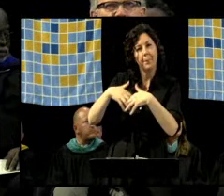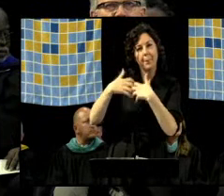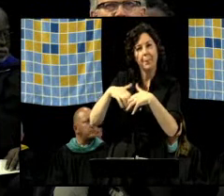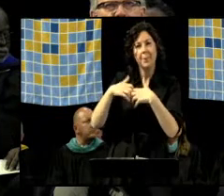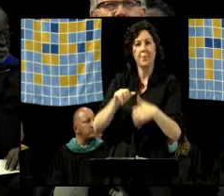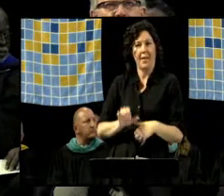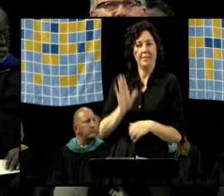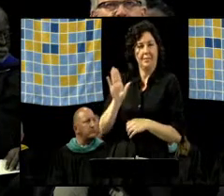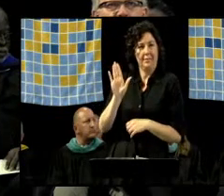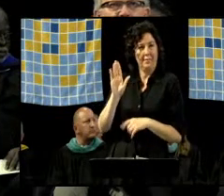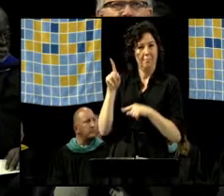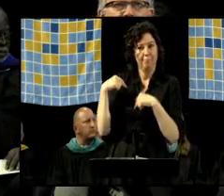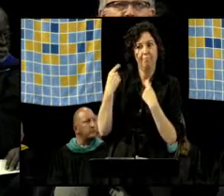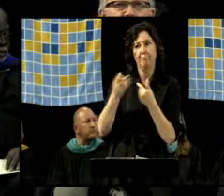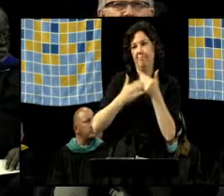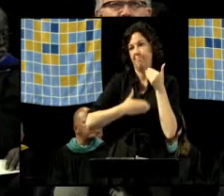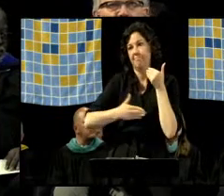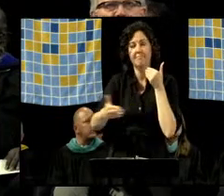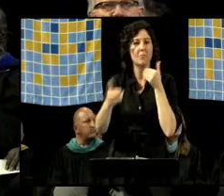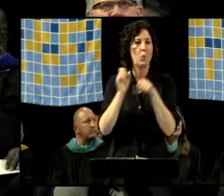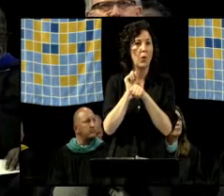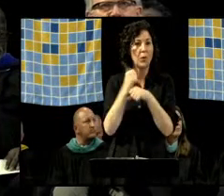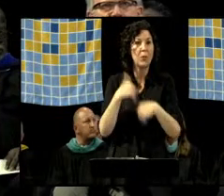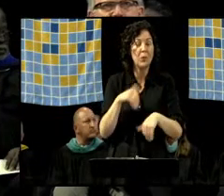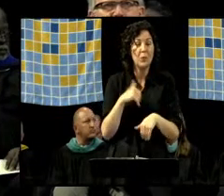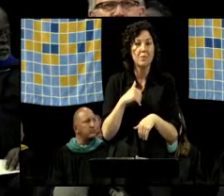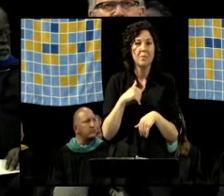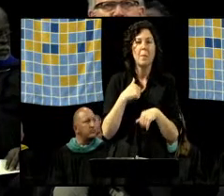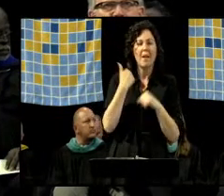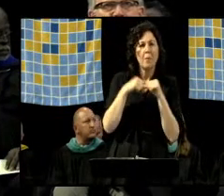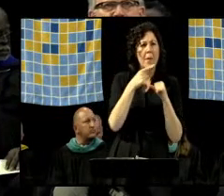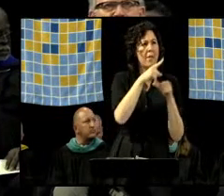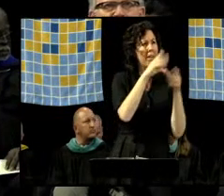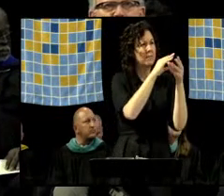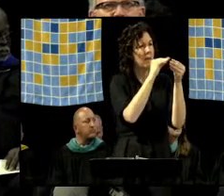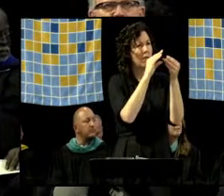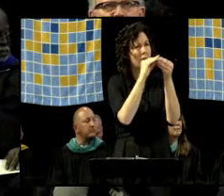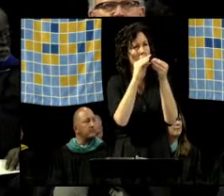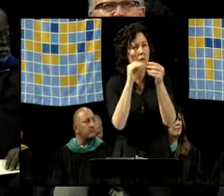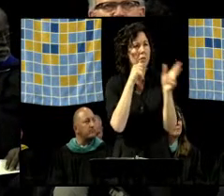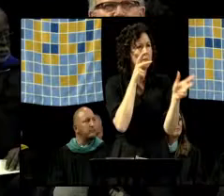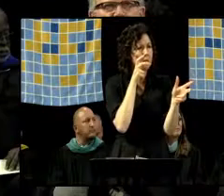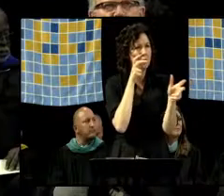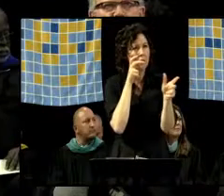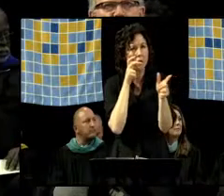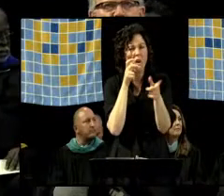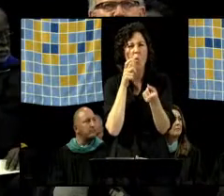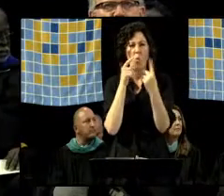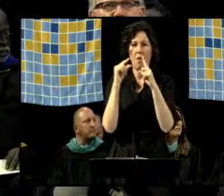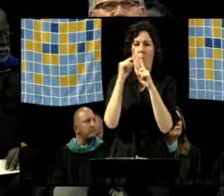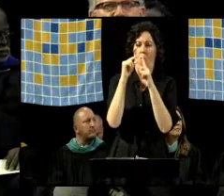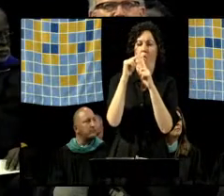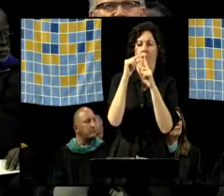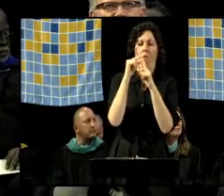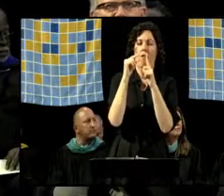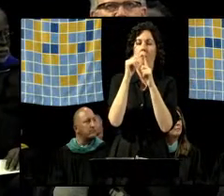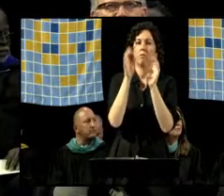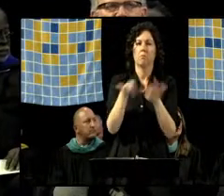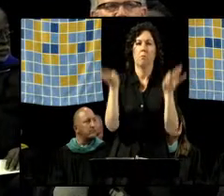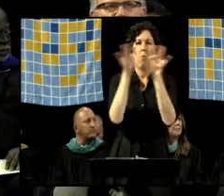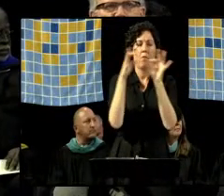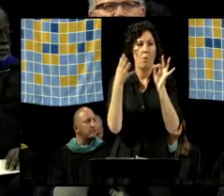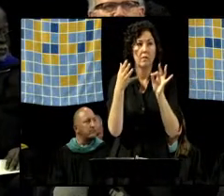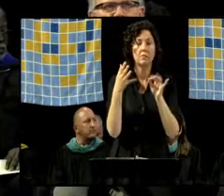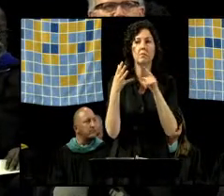used over and over again to describe him: integrity. At the time, I didn't truly understand what this word